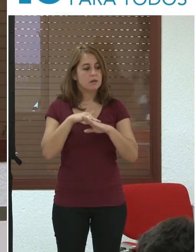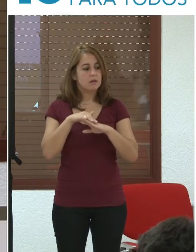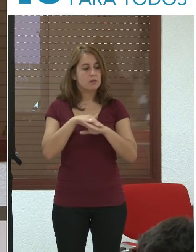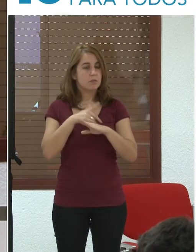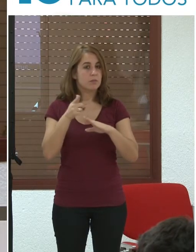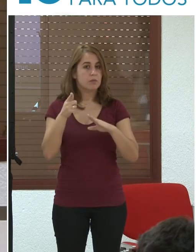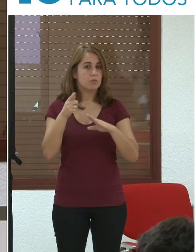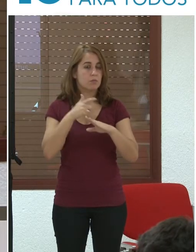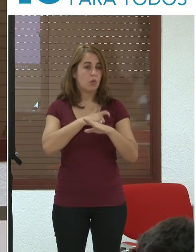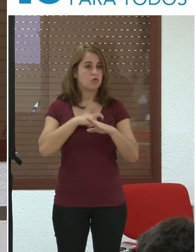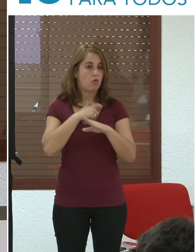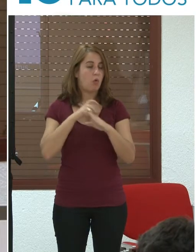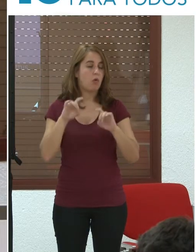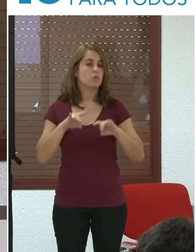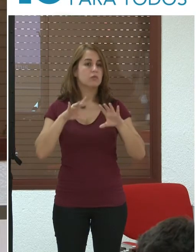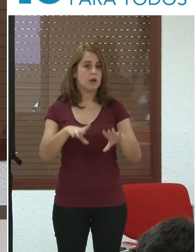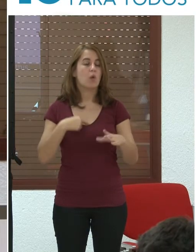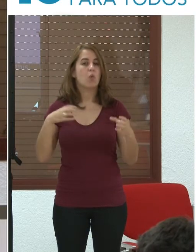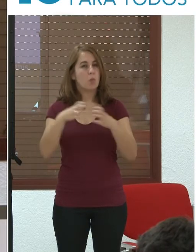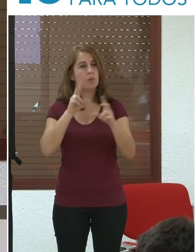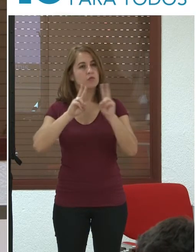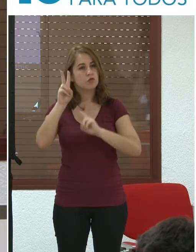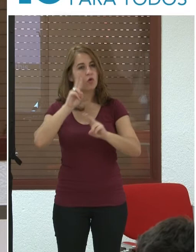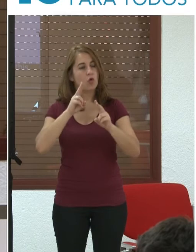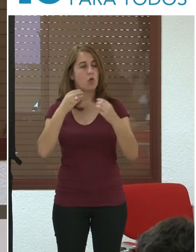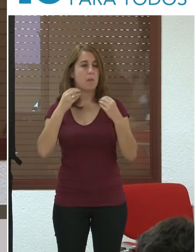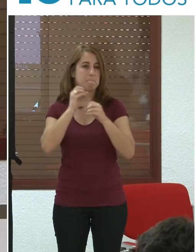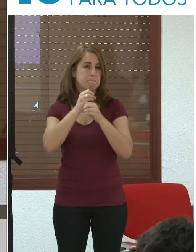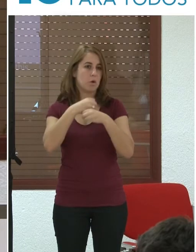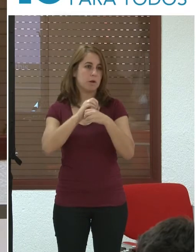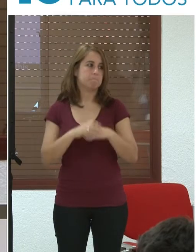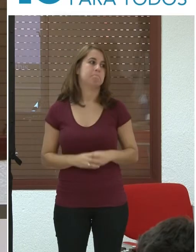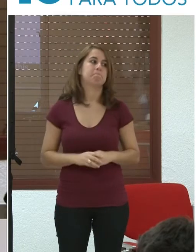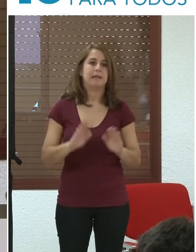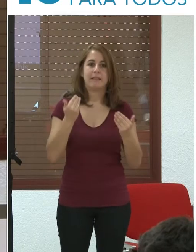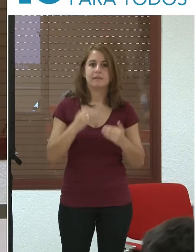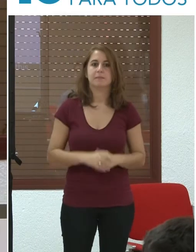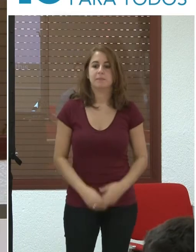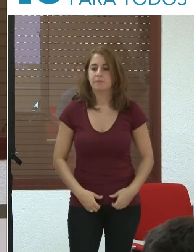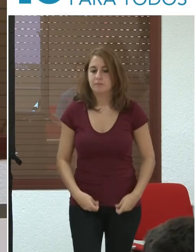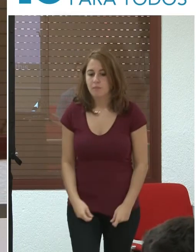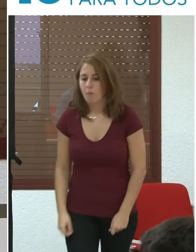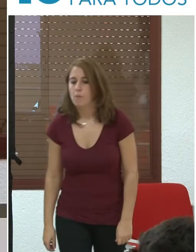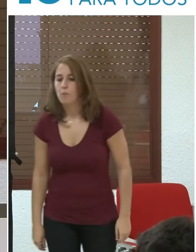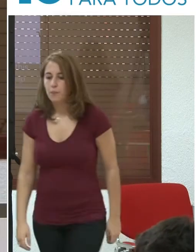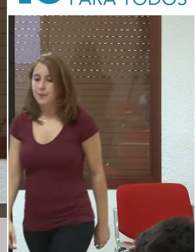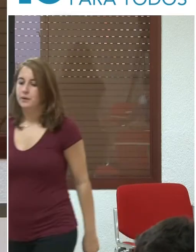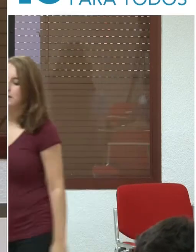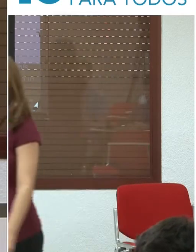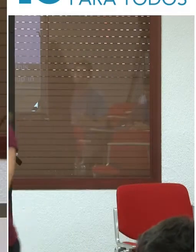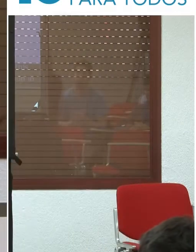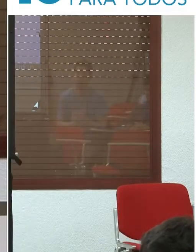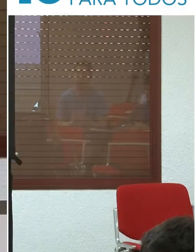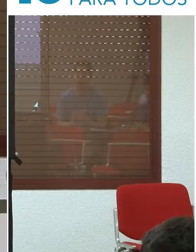subsidized by a research council and a group in New Wales, South New Wales. Thank